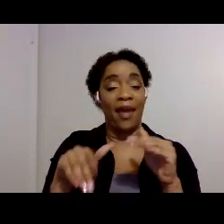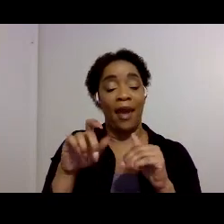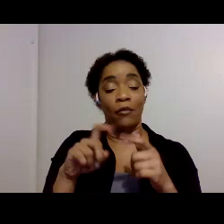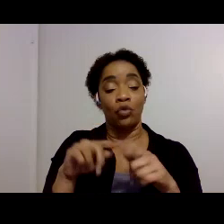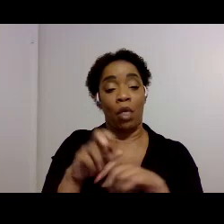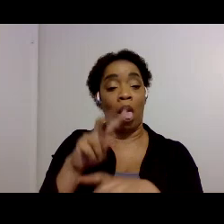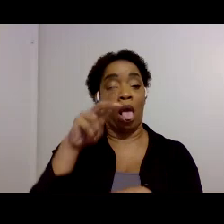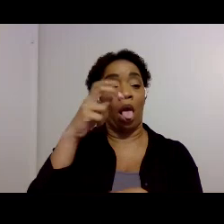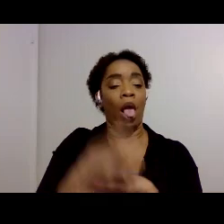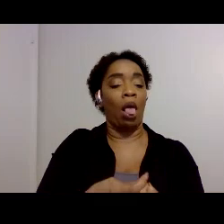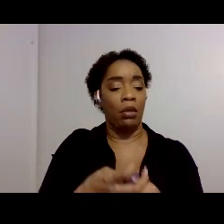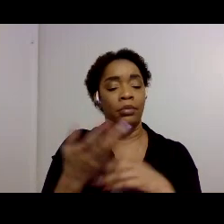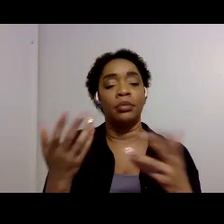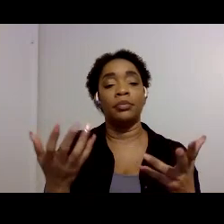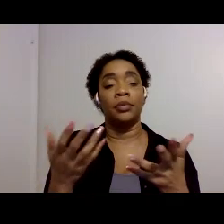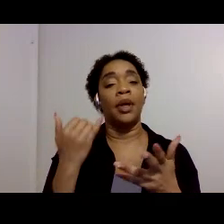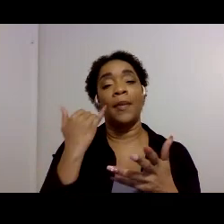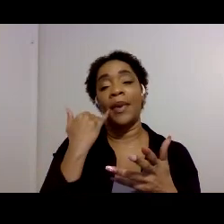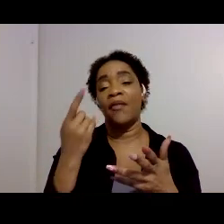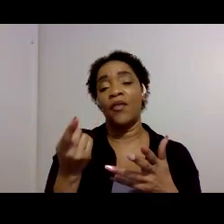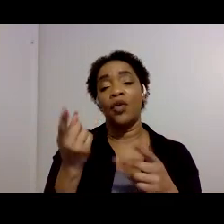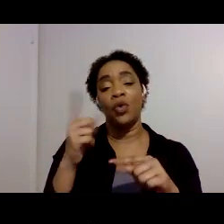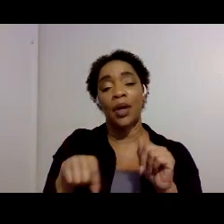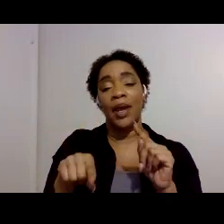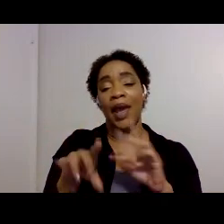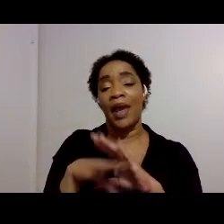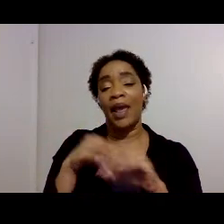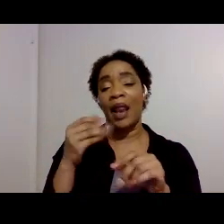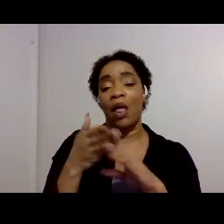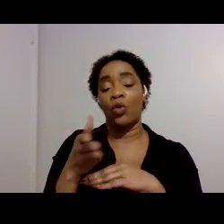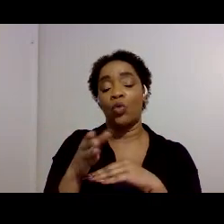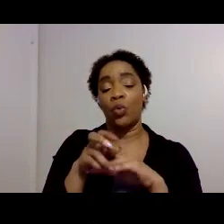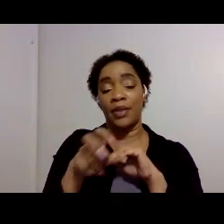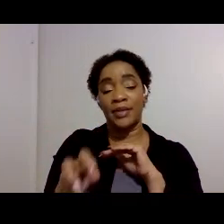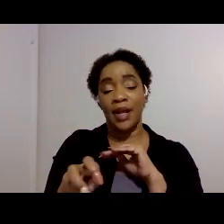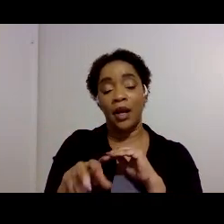stairs, then if you can choose the safest window